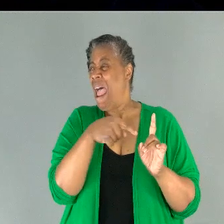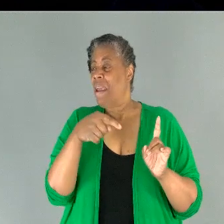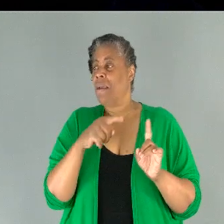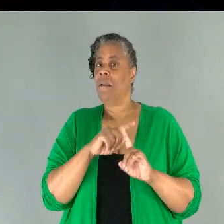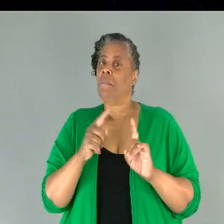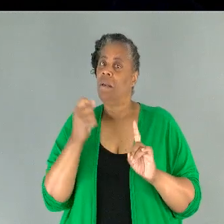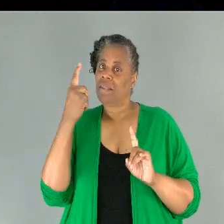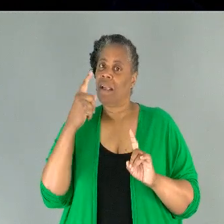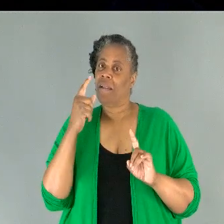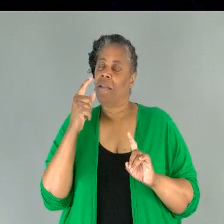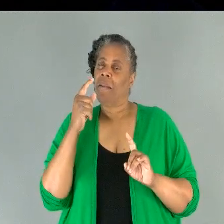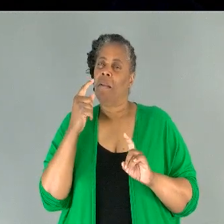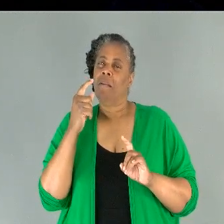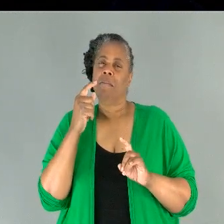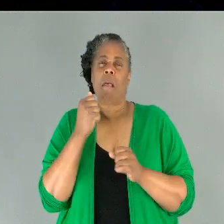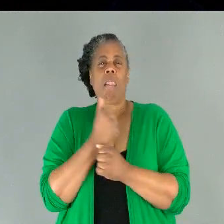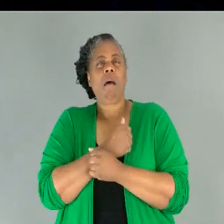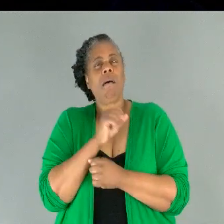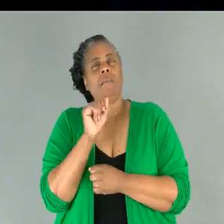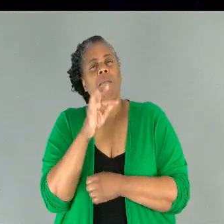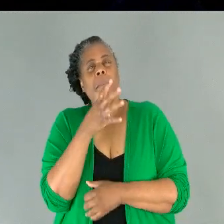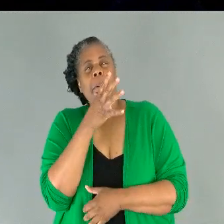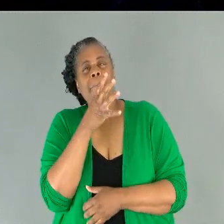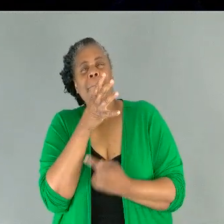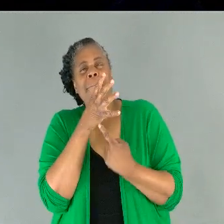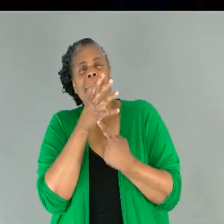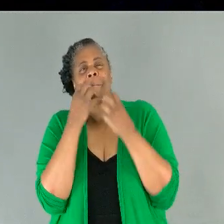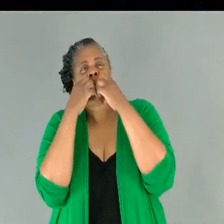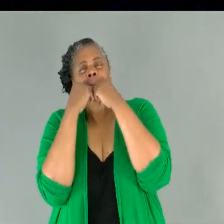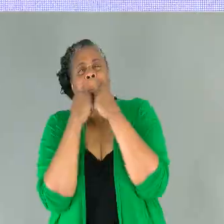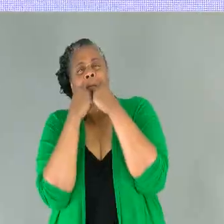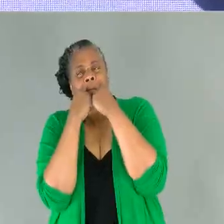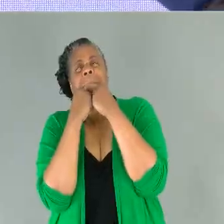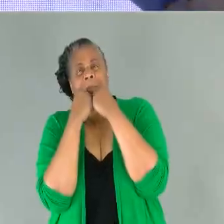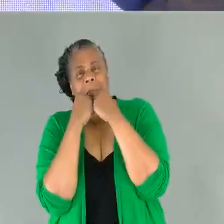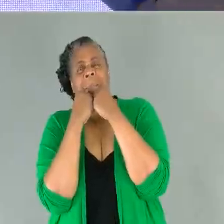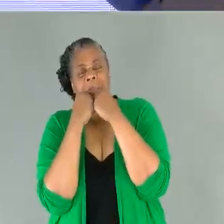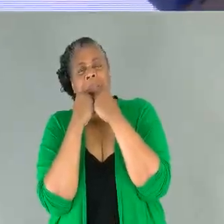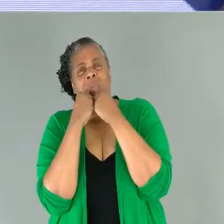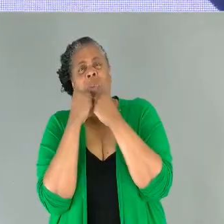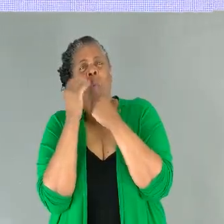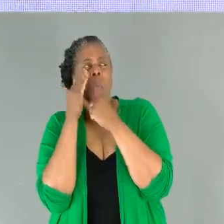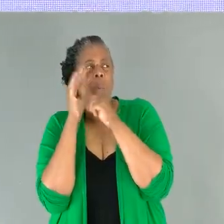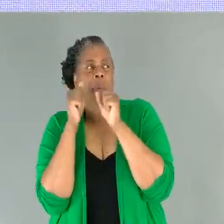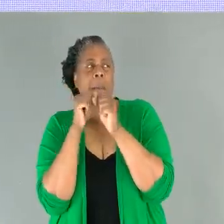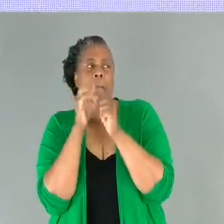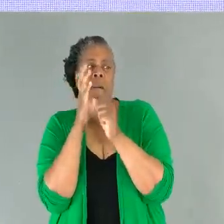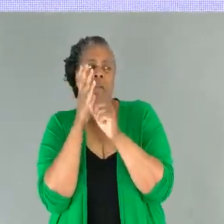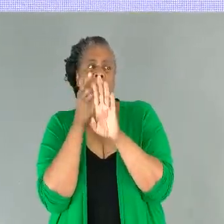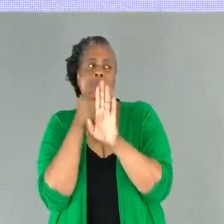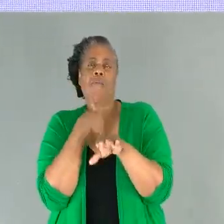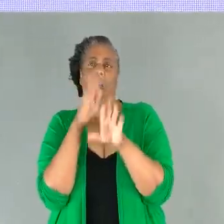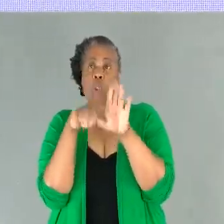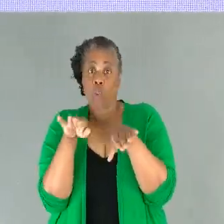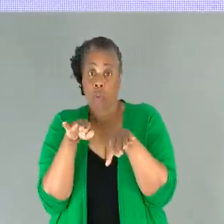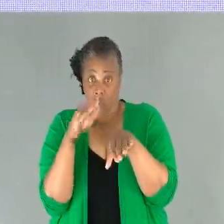Something about the love of a mother. You know you can be a mother before you have children.